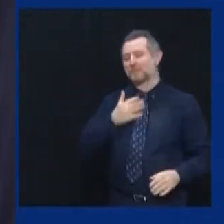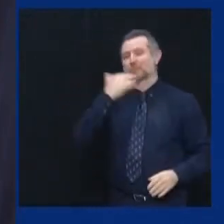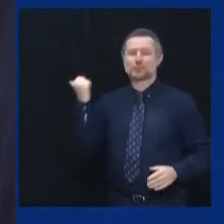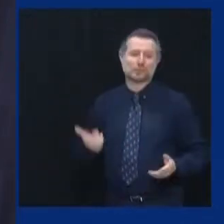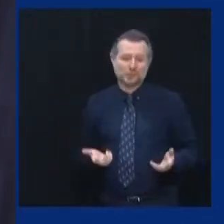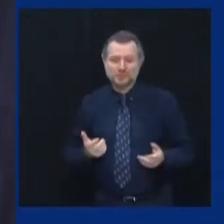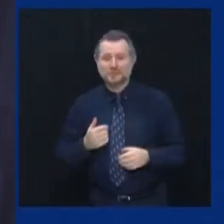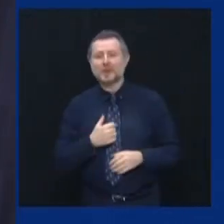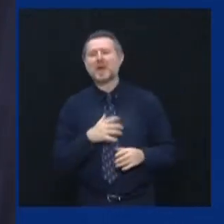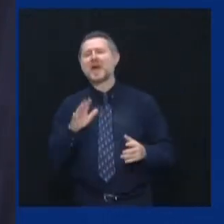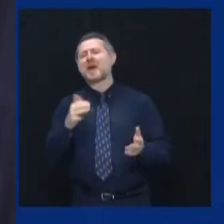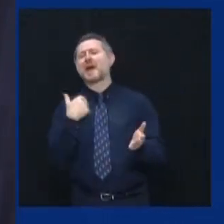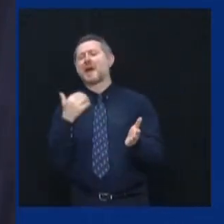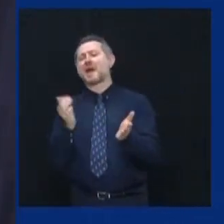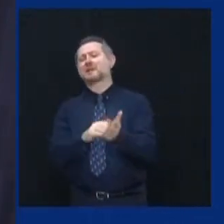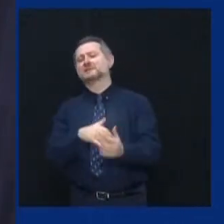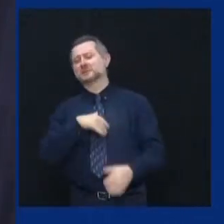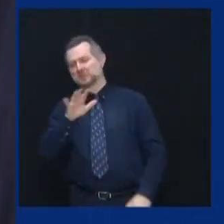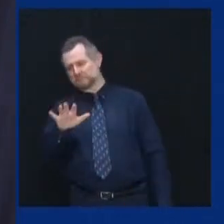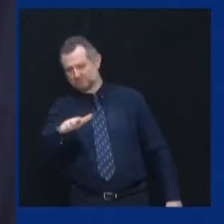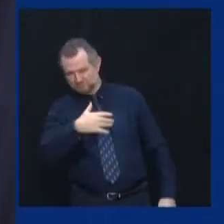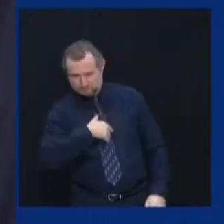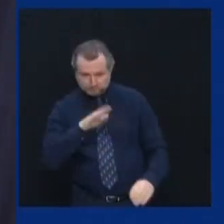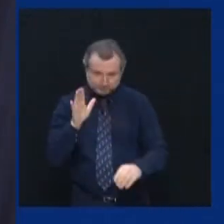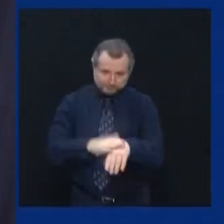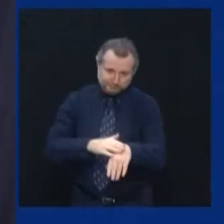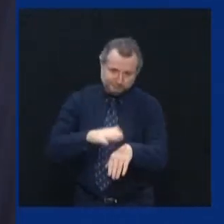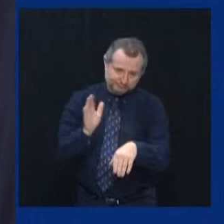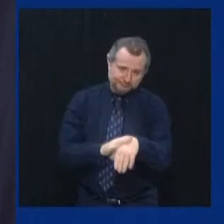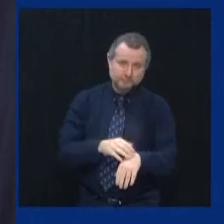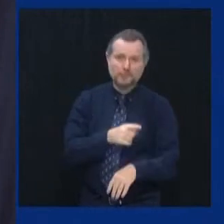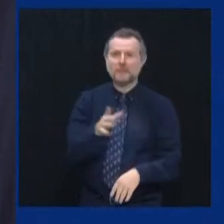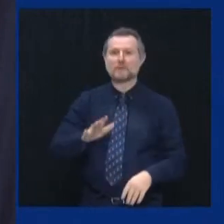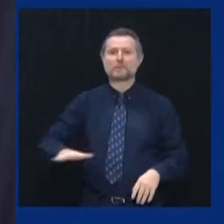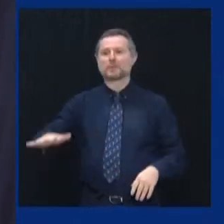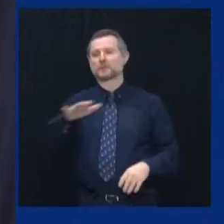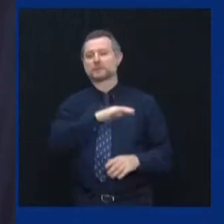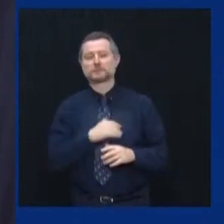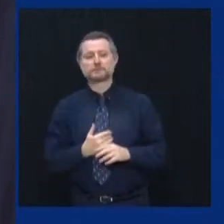double down on the caution that